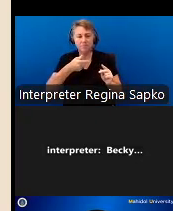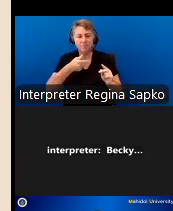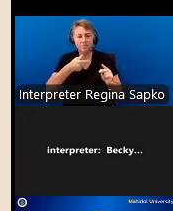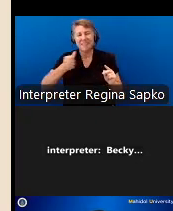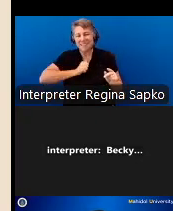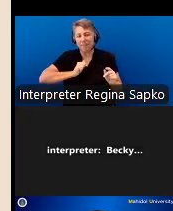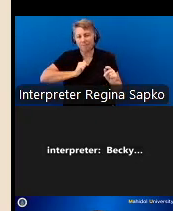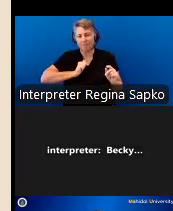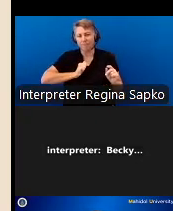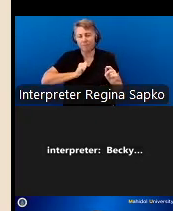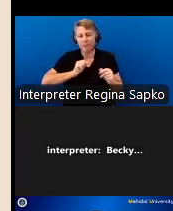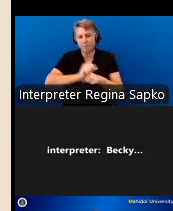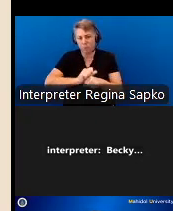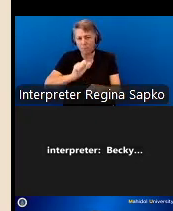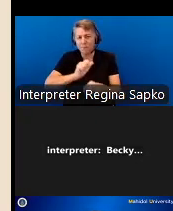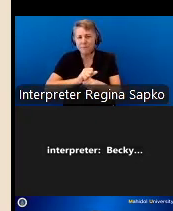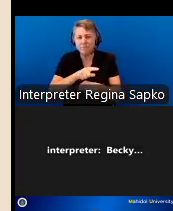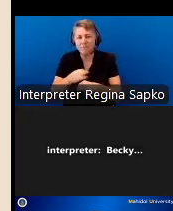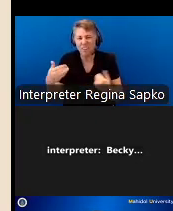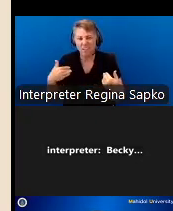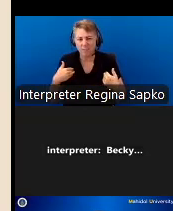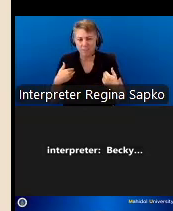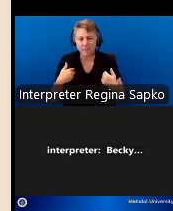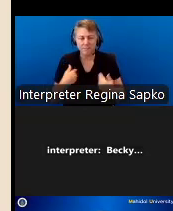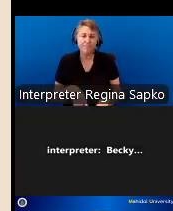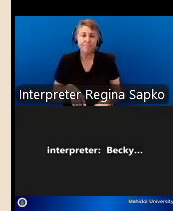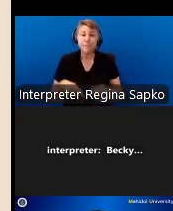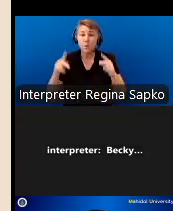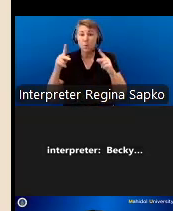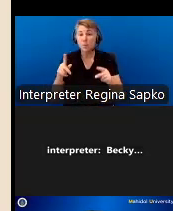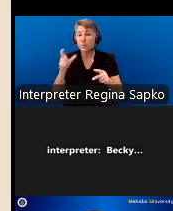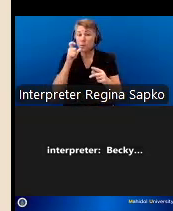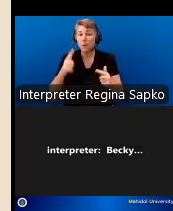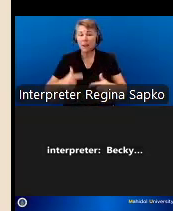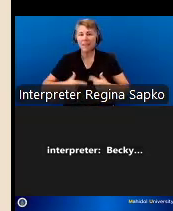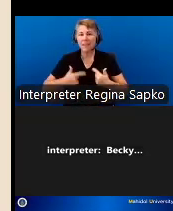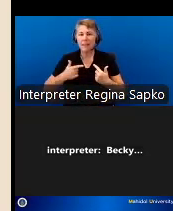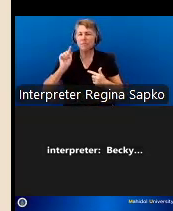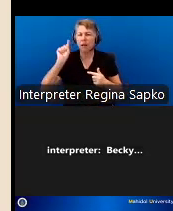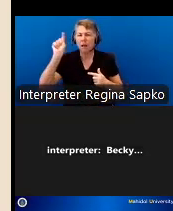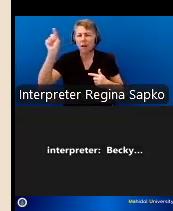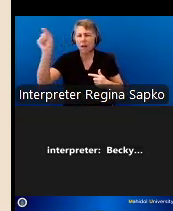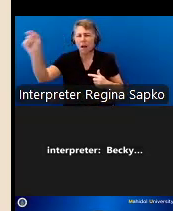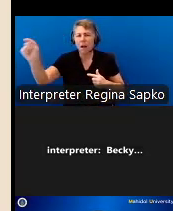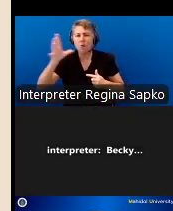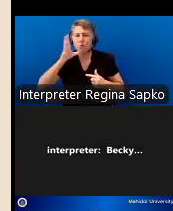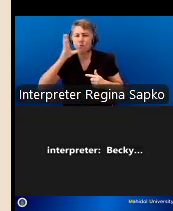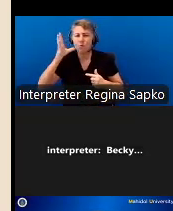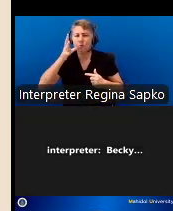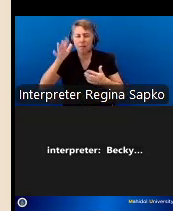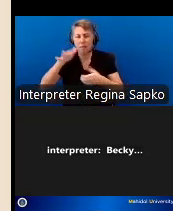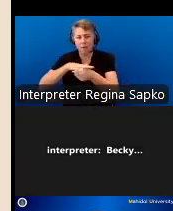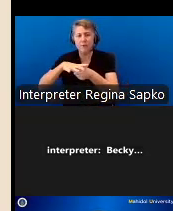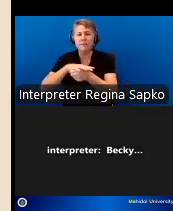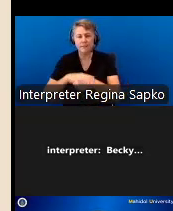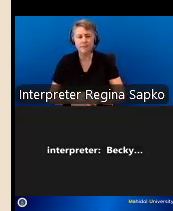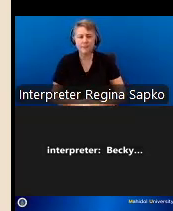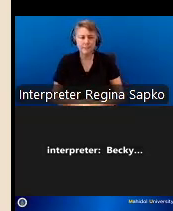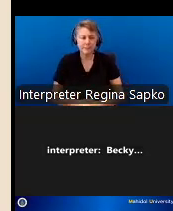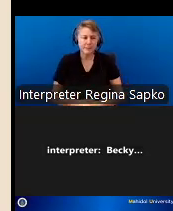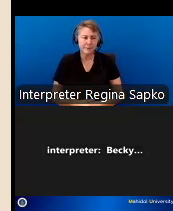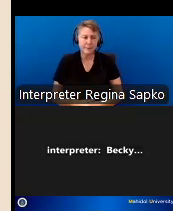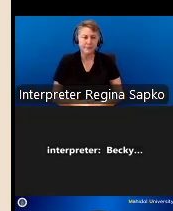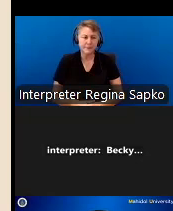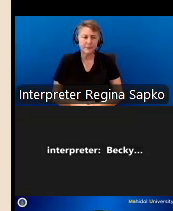self-employment, especially the person who live in the rural area. Another one is about the data vary